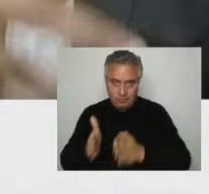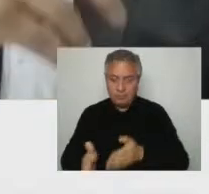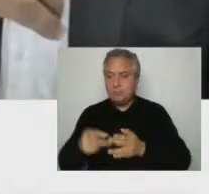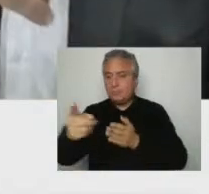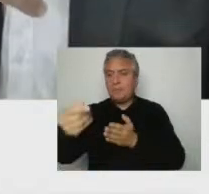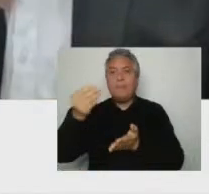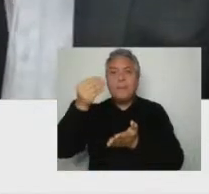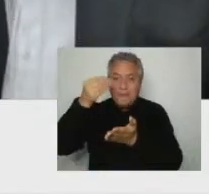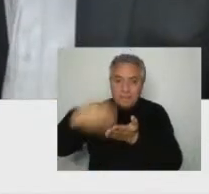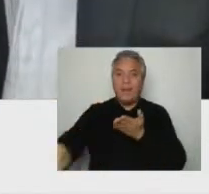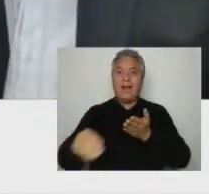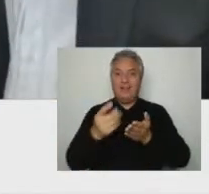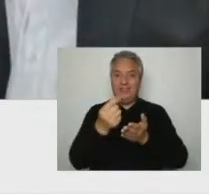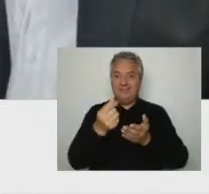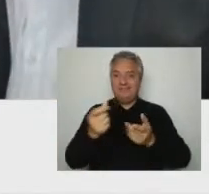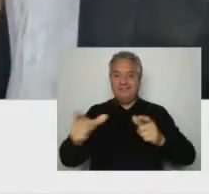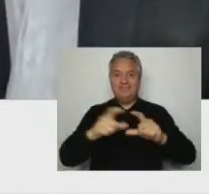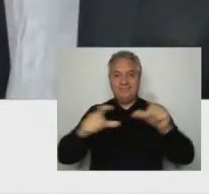make